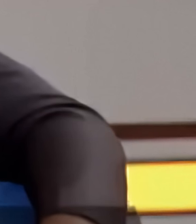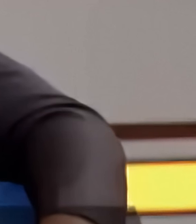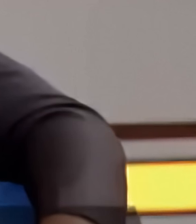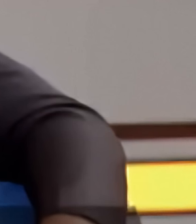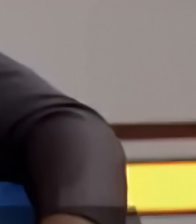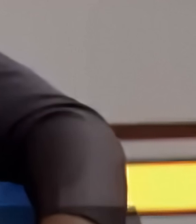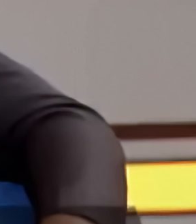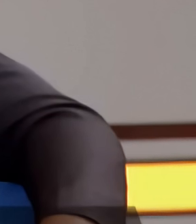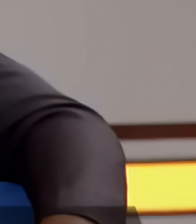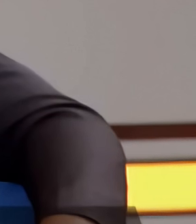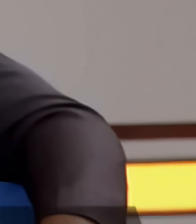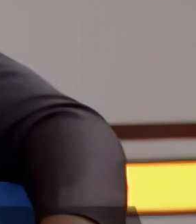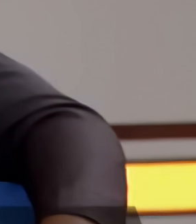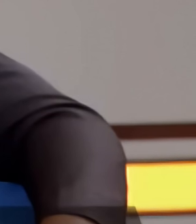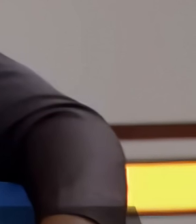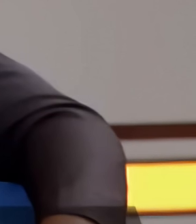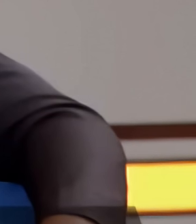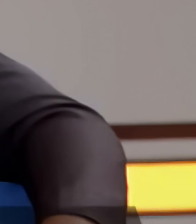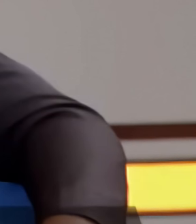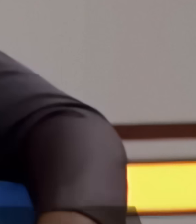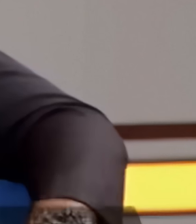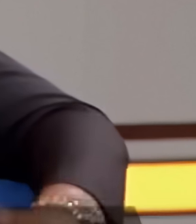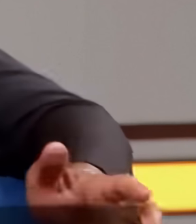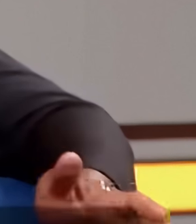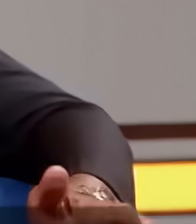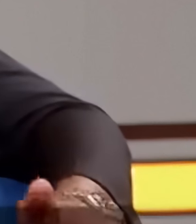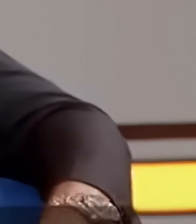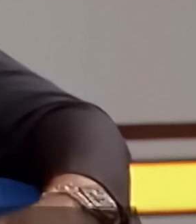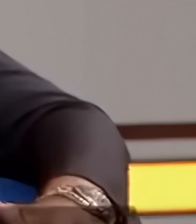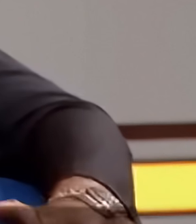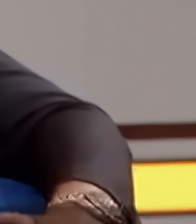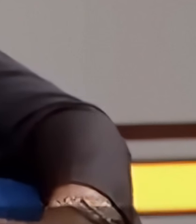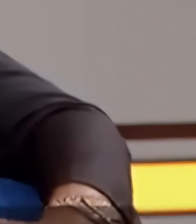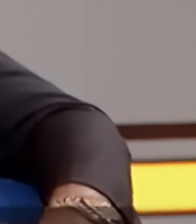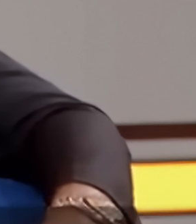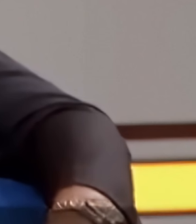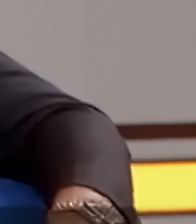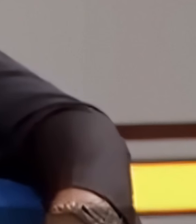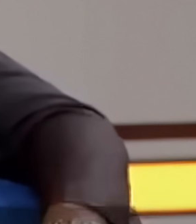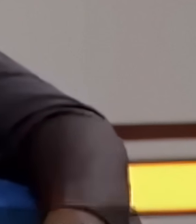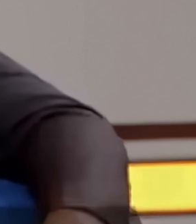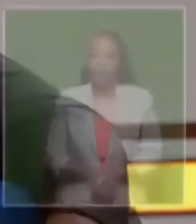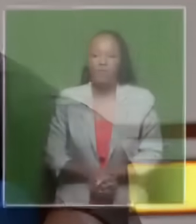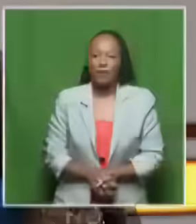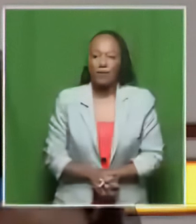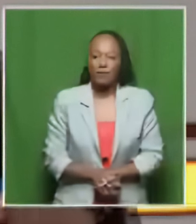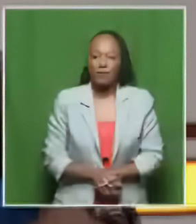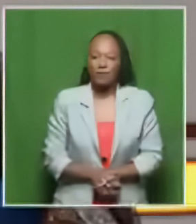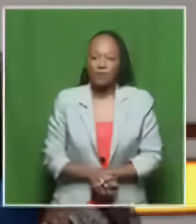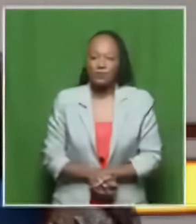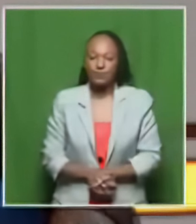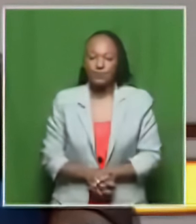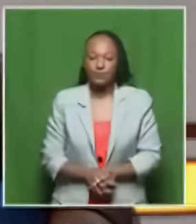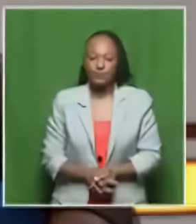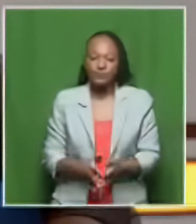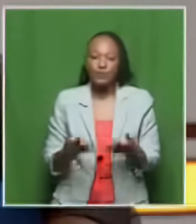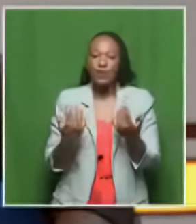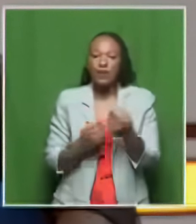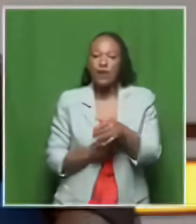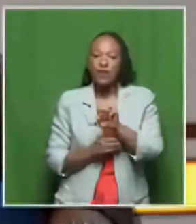The EFF does not even have a single MEC. And we're not fighting, but we keep on voting for their budget because without EFF